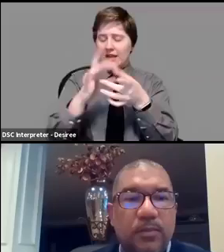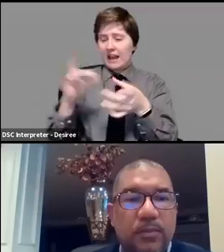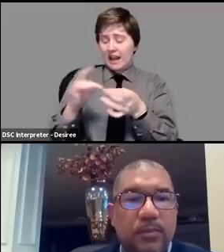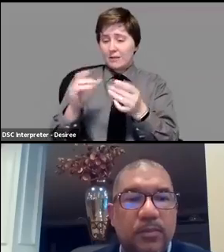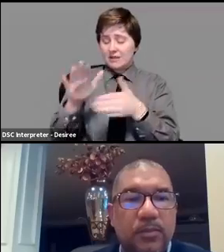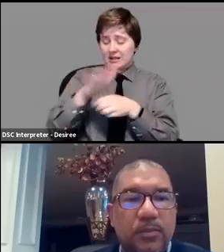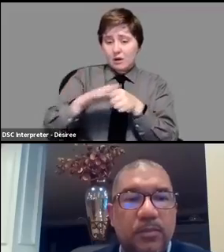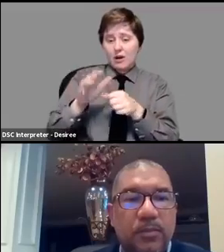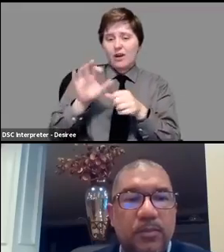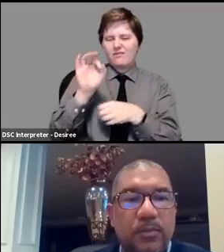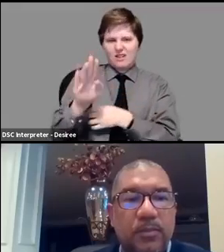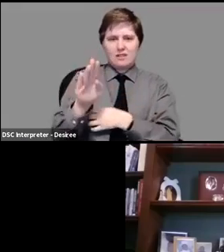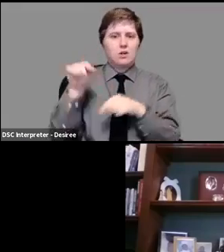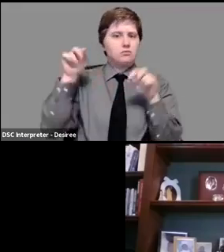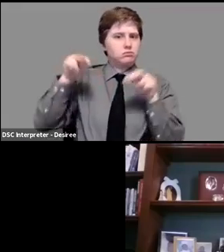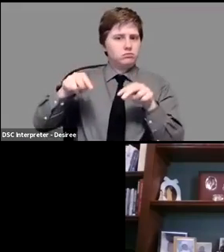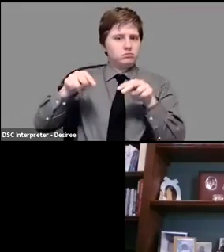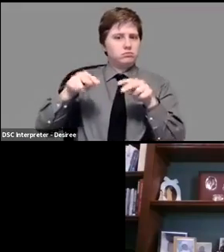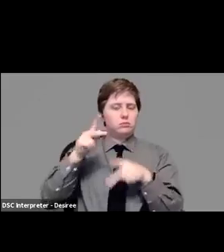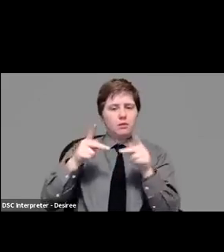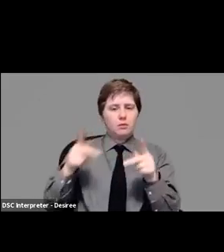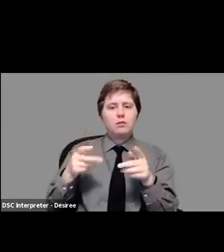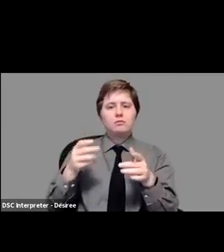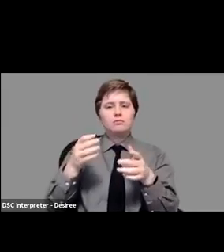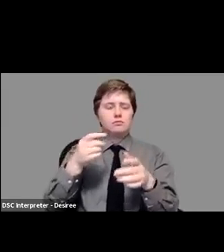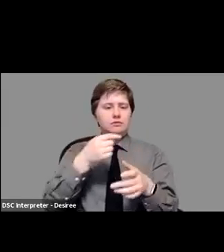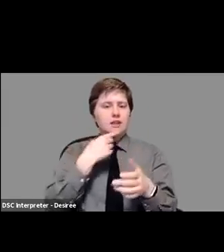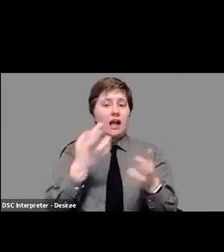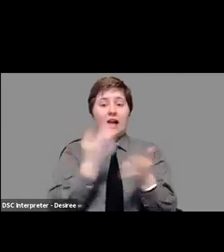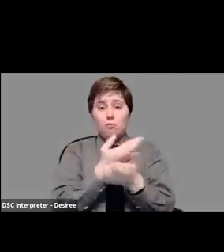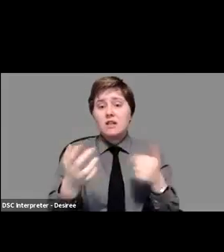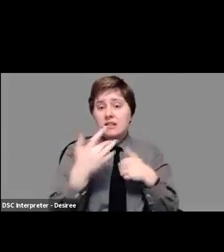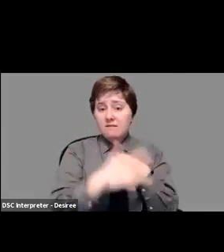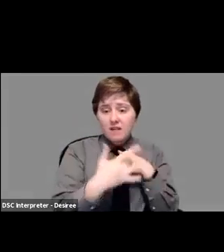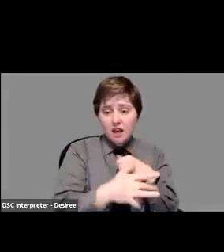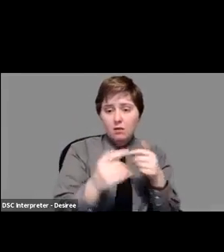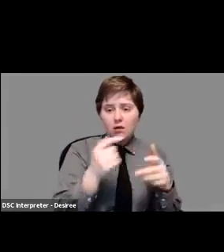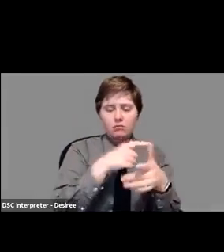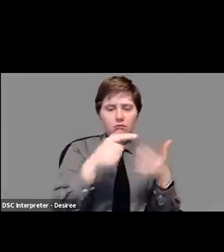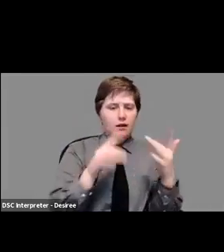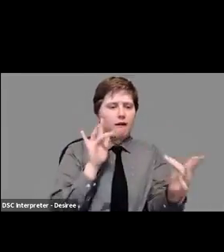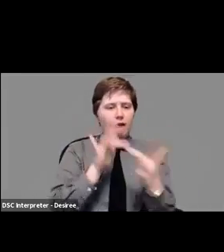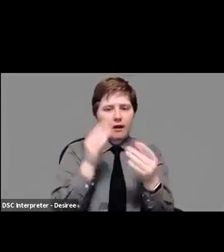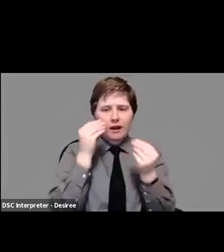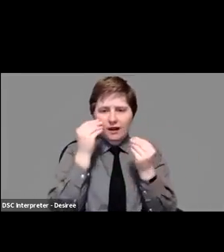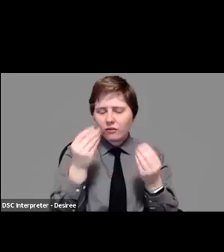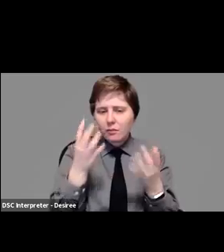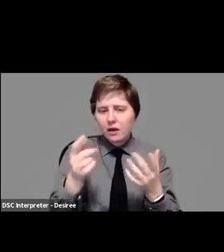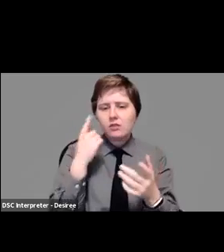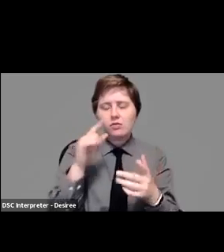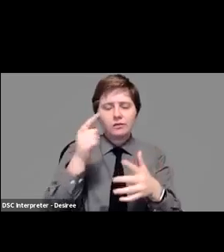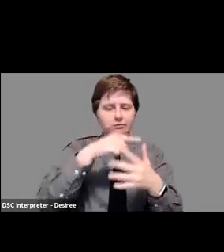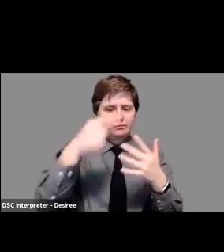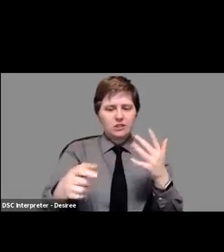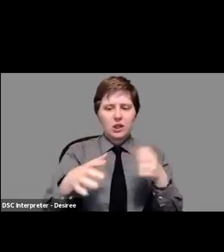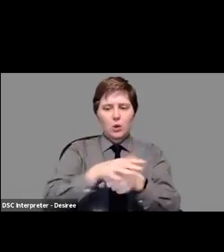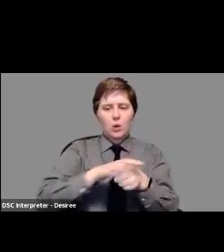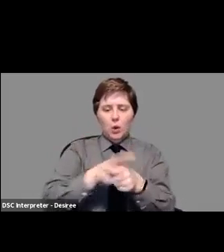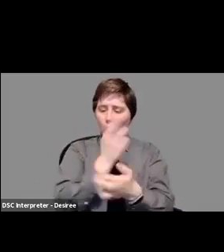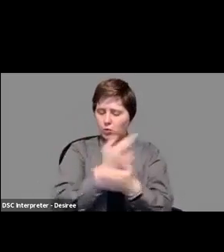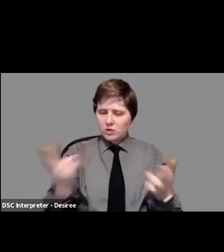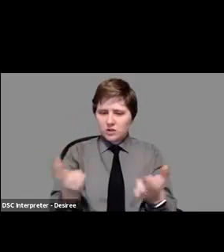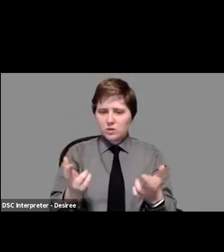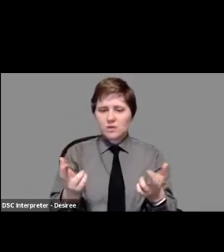on Facebook. So people are dropping resources, contact information to all kinds of local